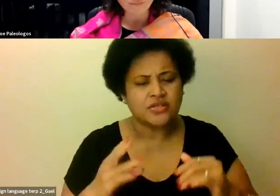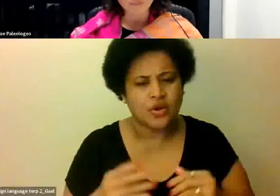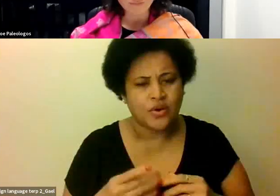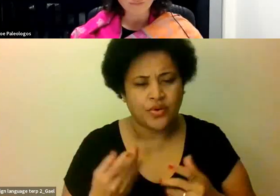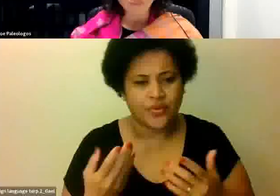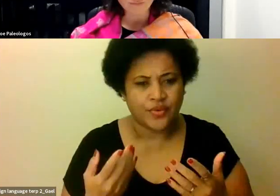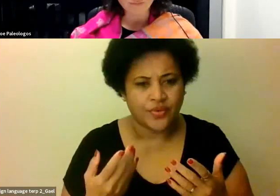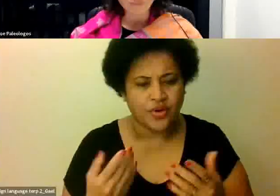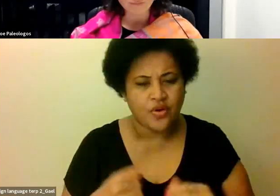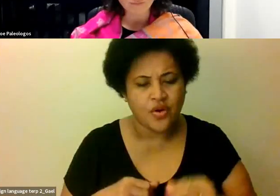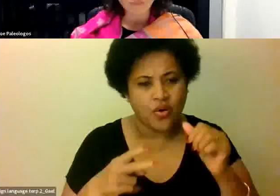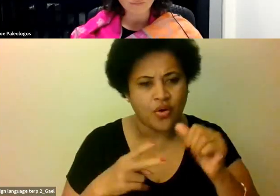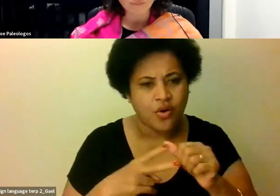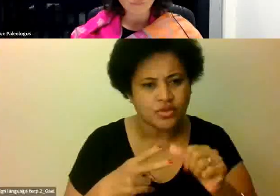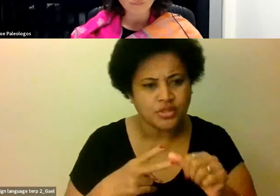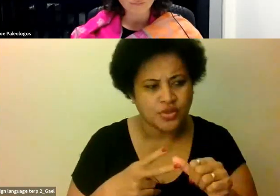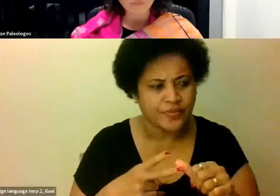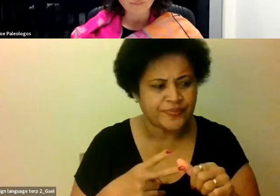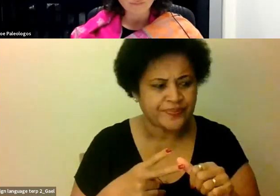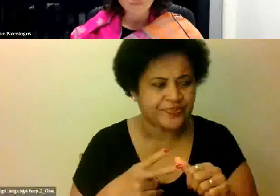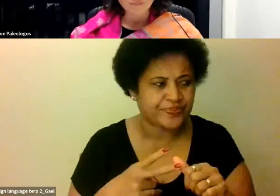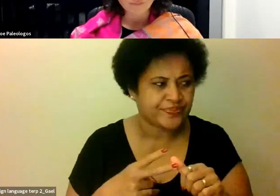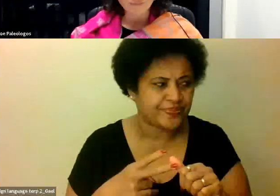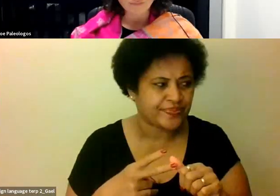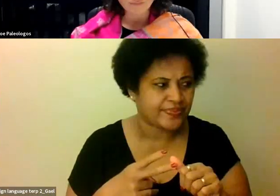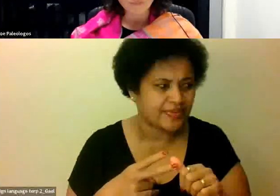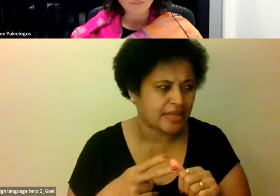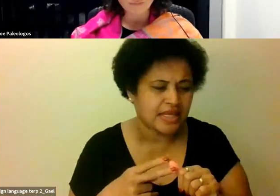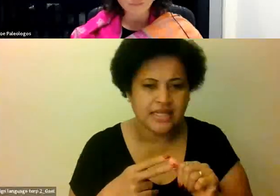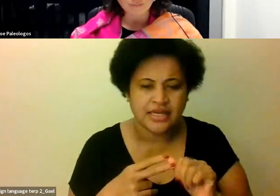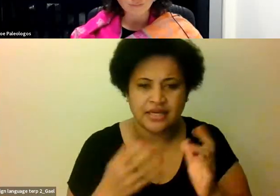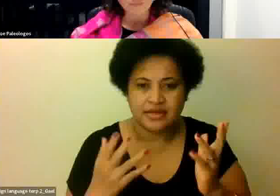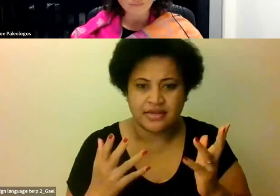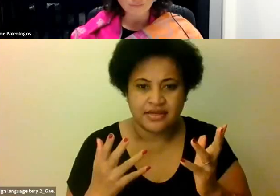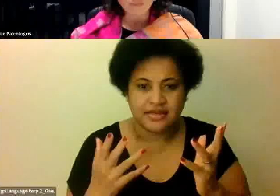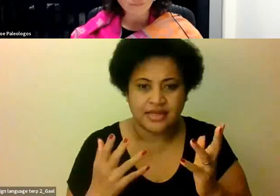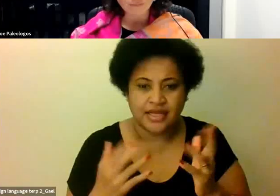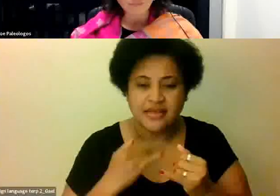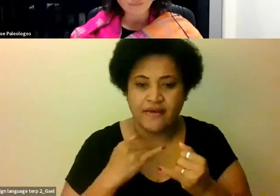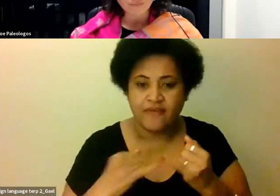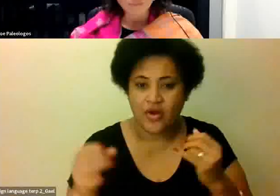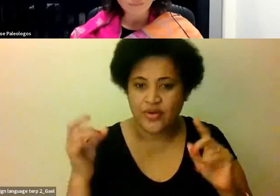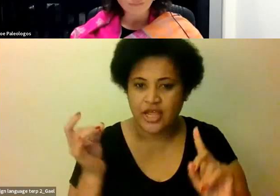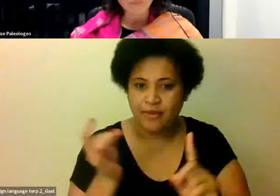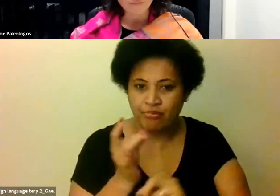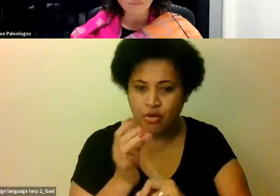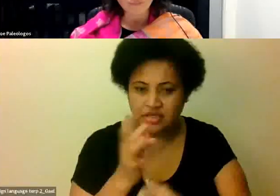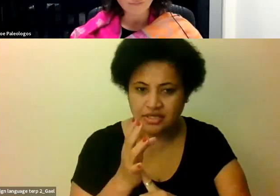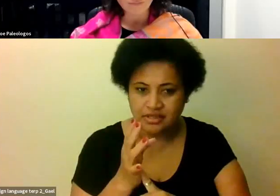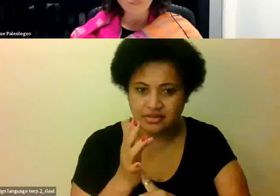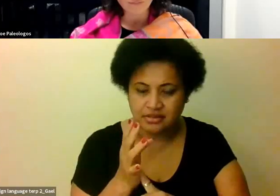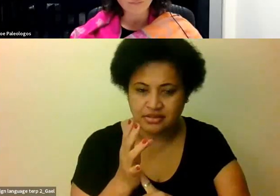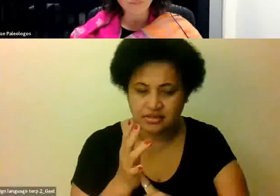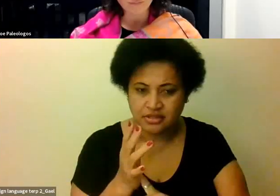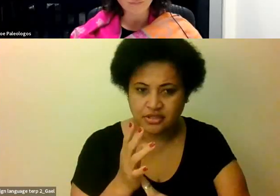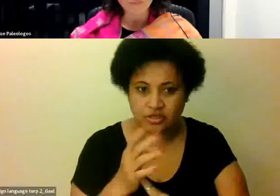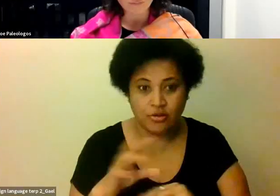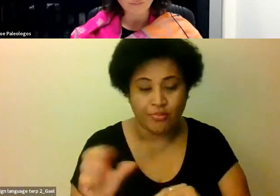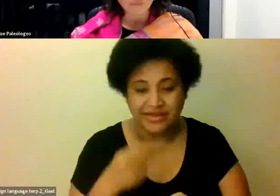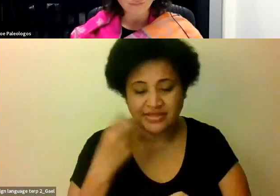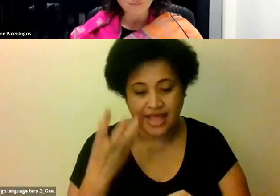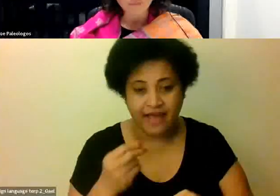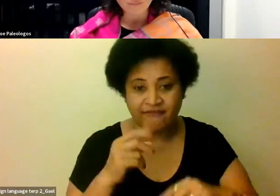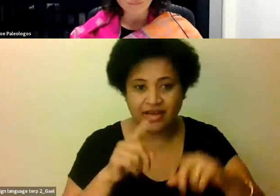but you know, also again, just saying that, you know, it's really important to, you know, have diverse seats